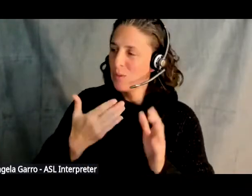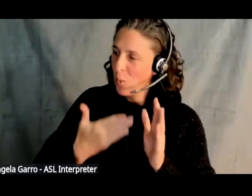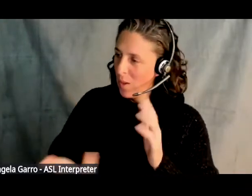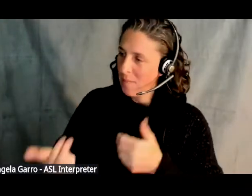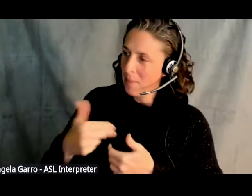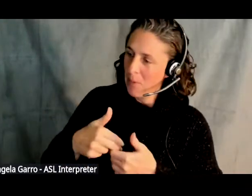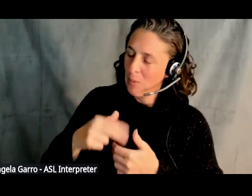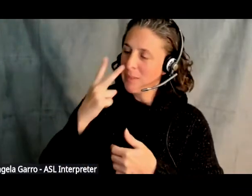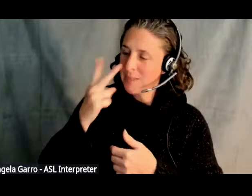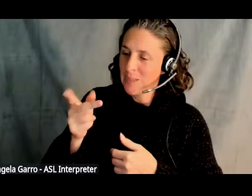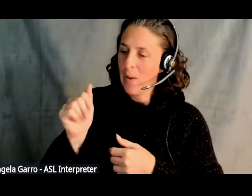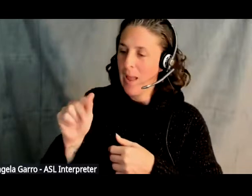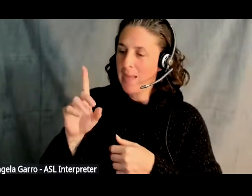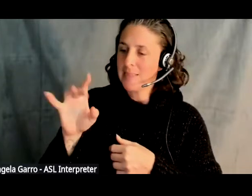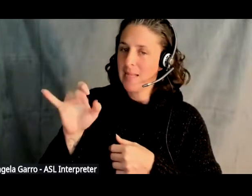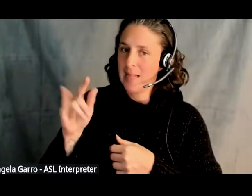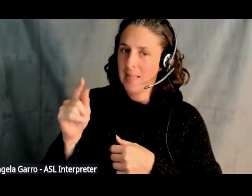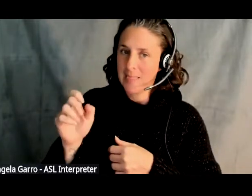delegate assembly.